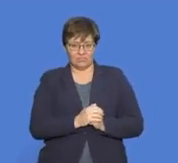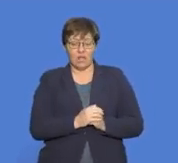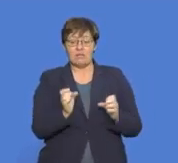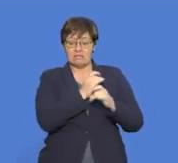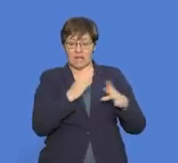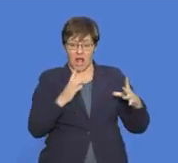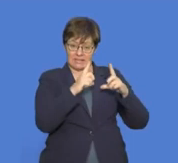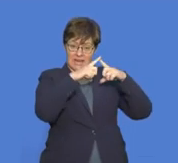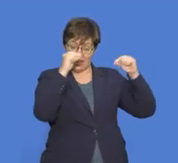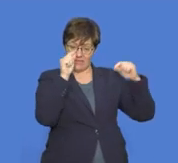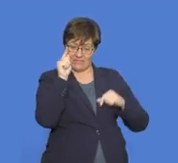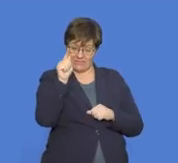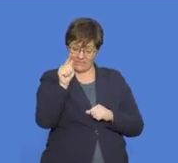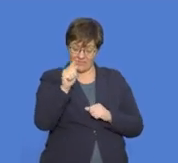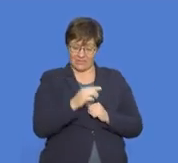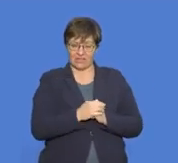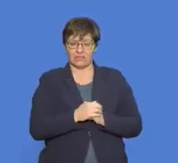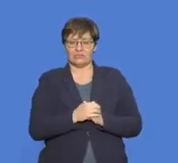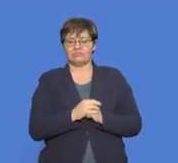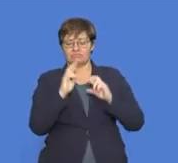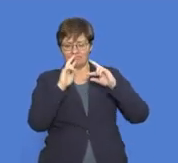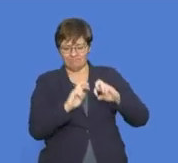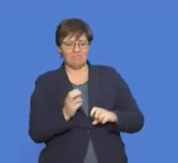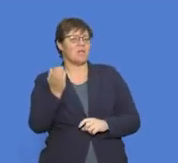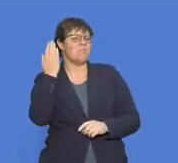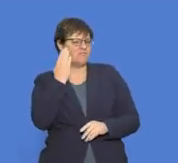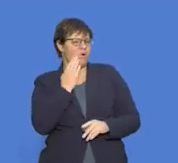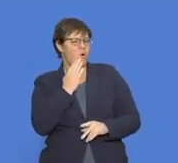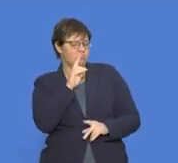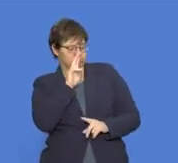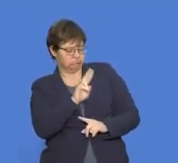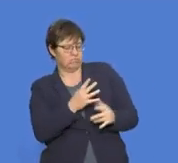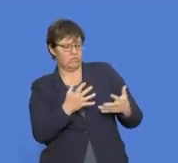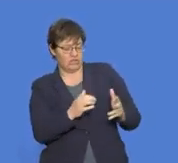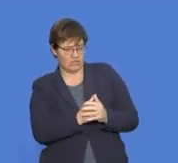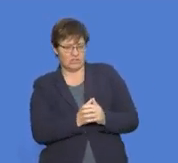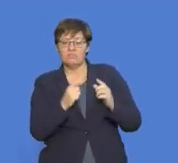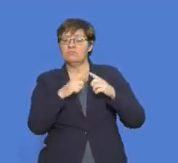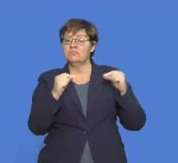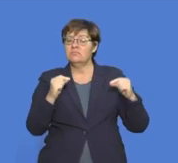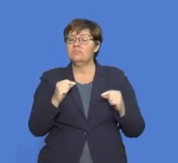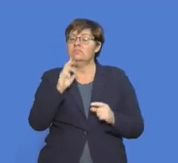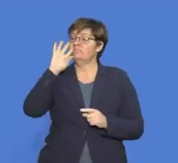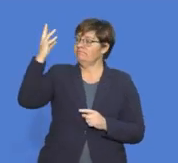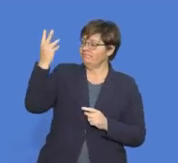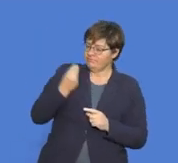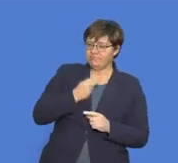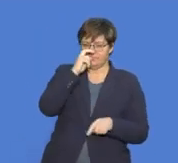leaves, which we studied in the last lesson. And leaves use water for